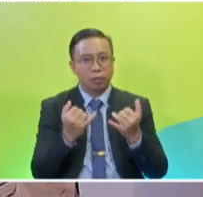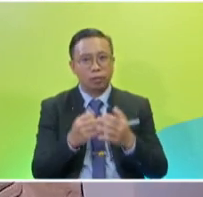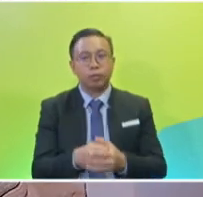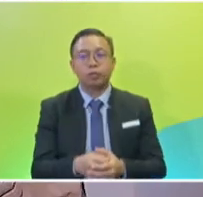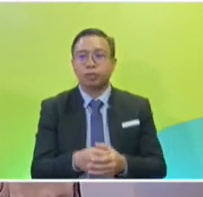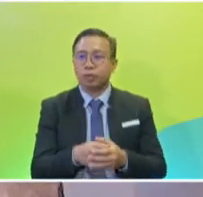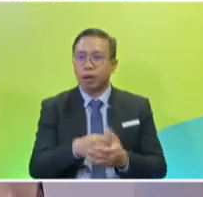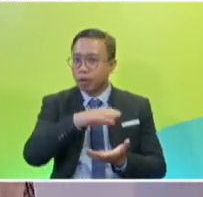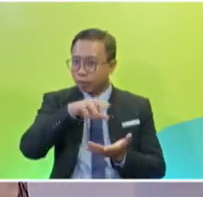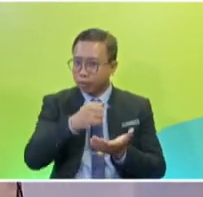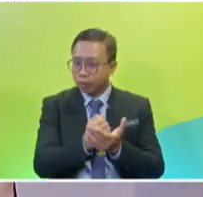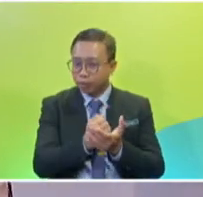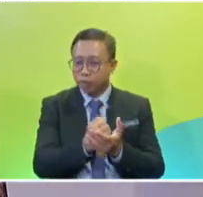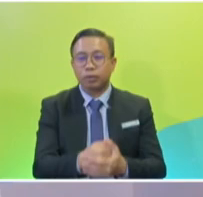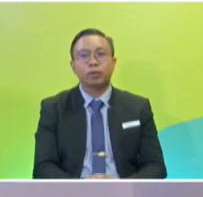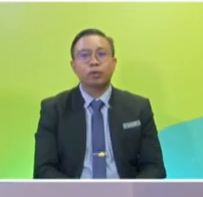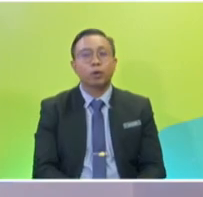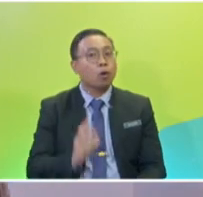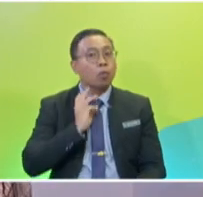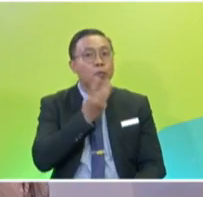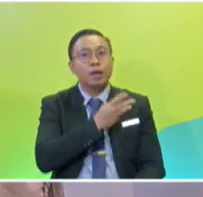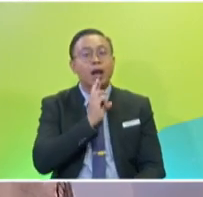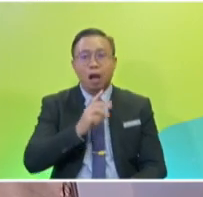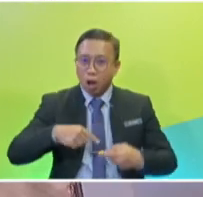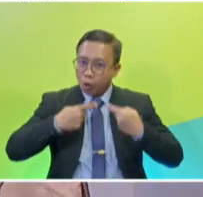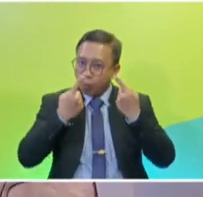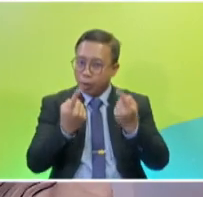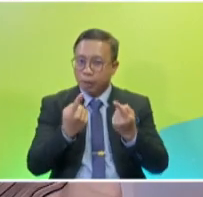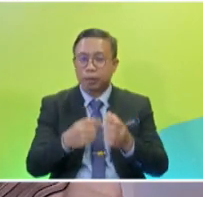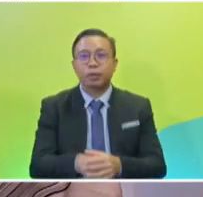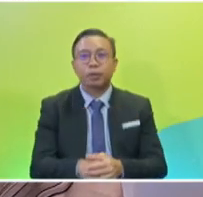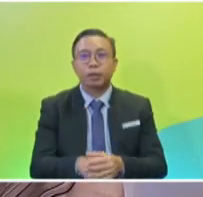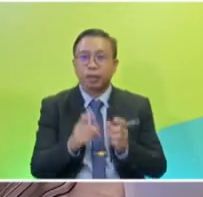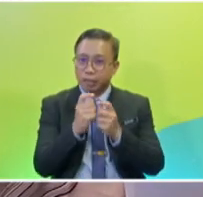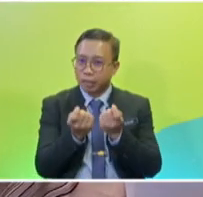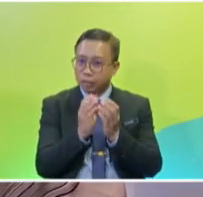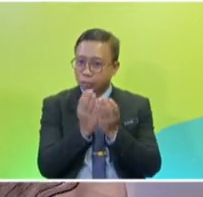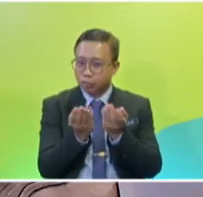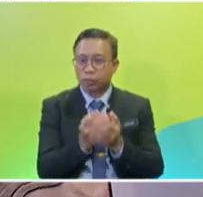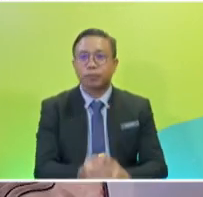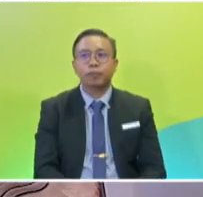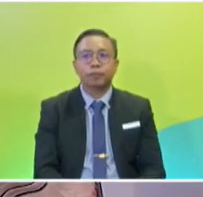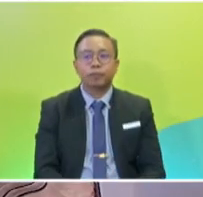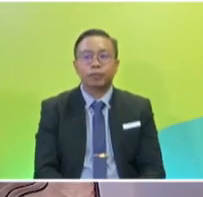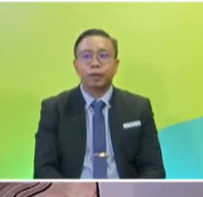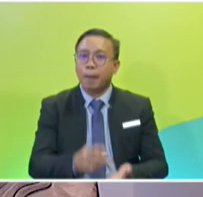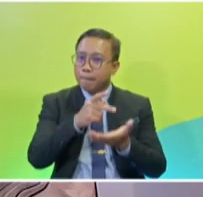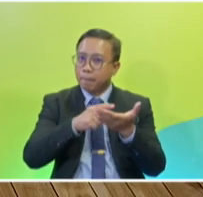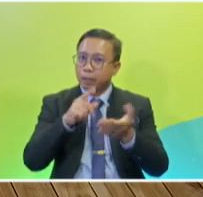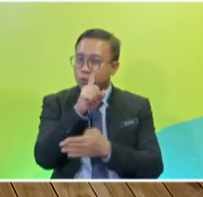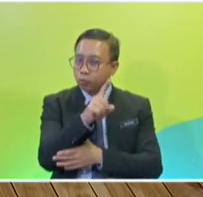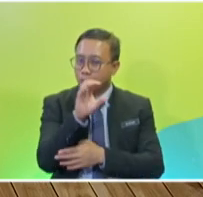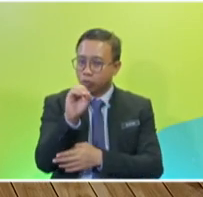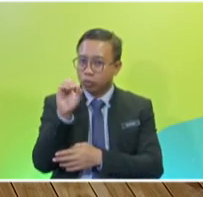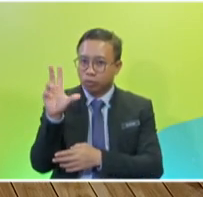everyone, girls and boys, viewers out there, we are going to do this textbook. Open up your textbook, turn to page